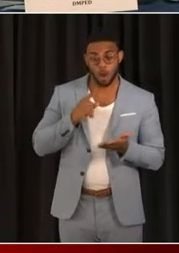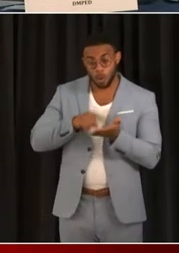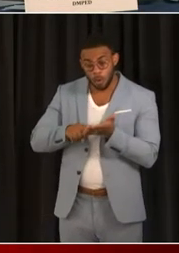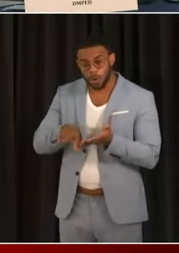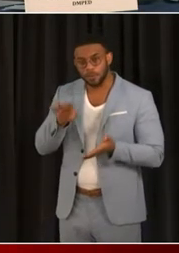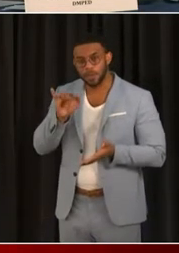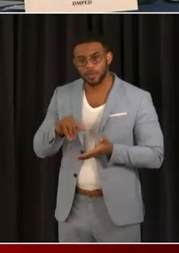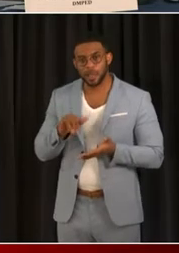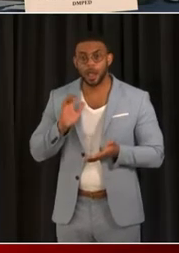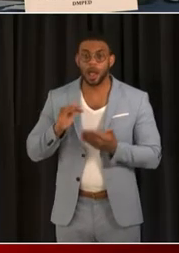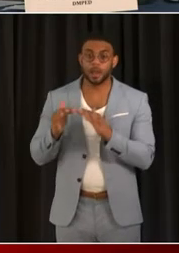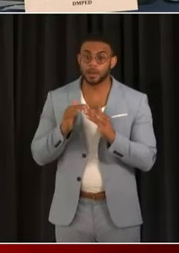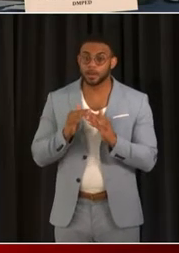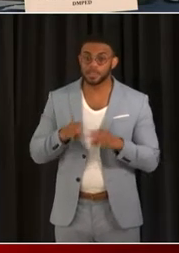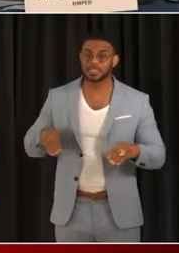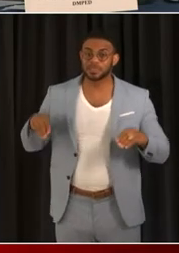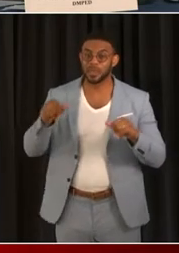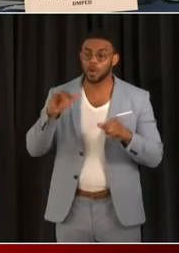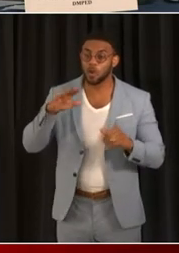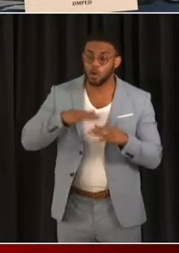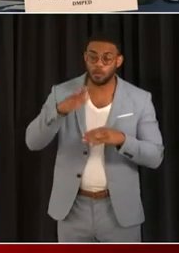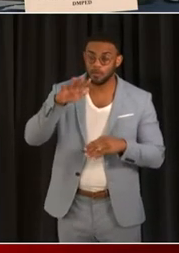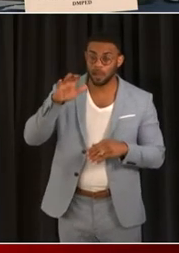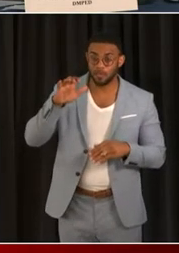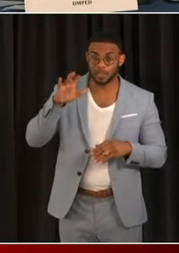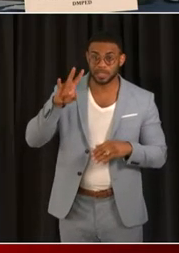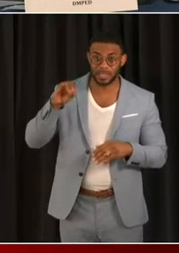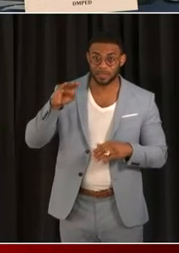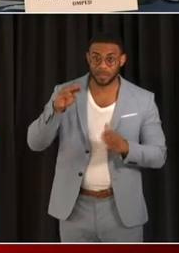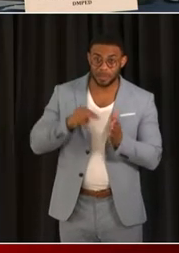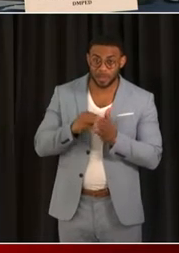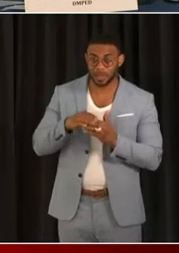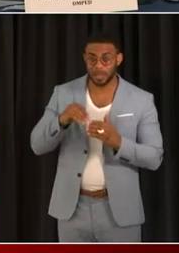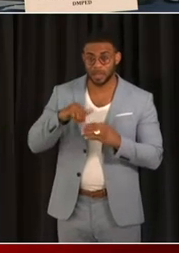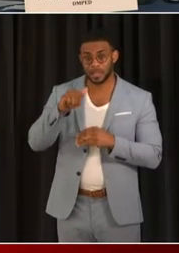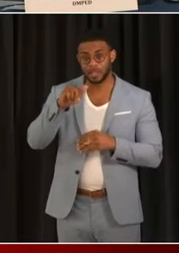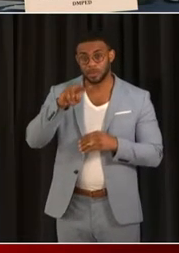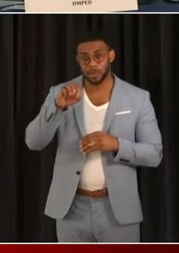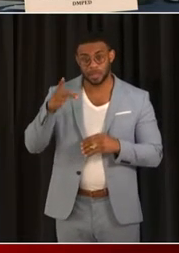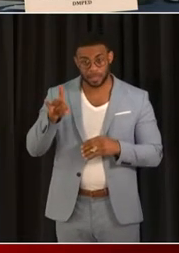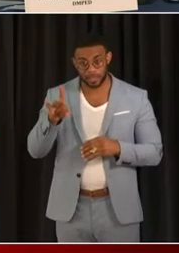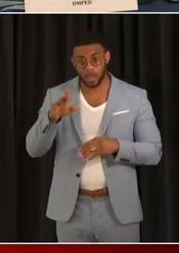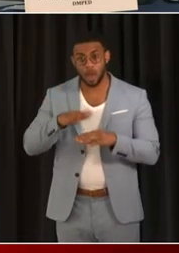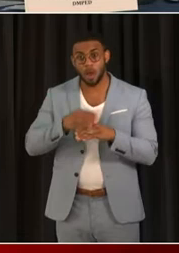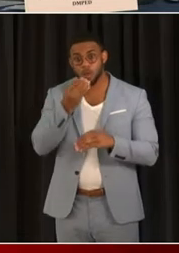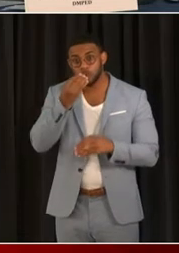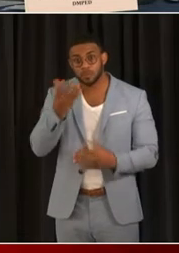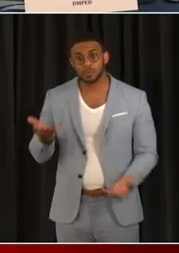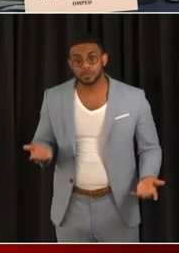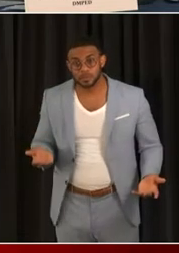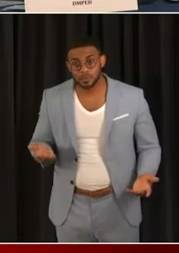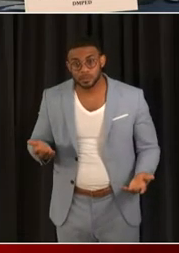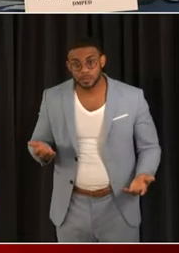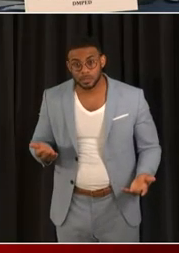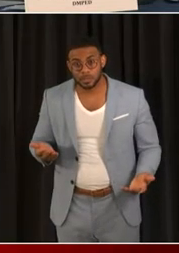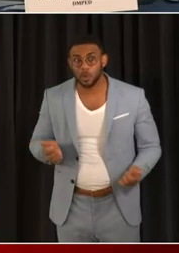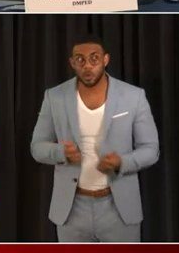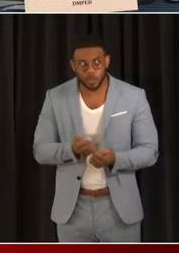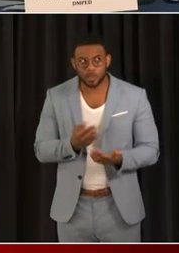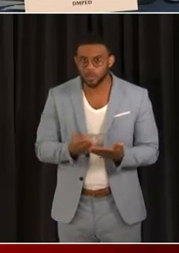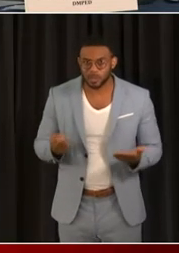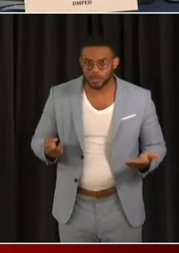our research has found that our neighborhood spent over $570 million in 2018 on groceries